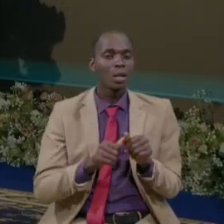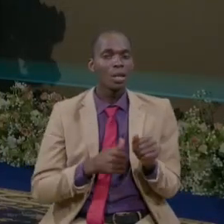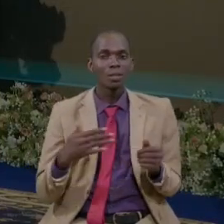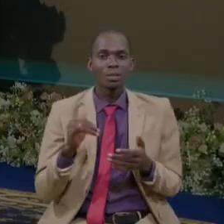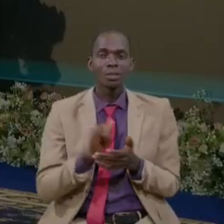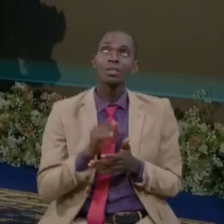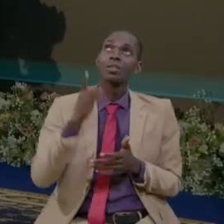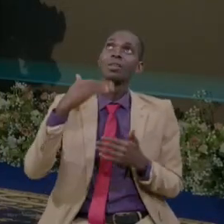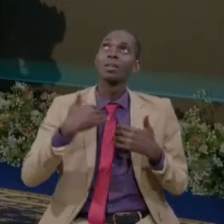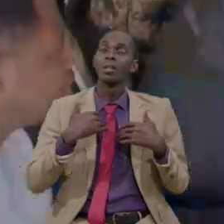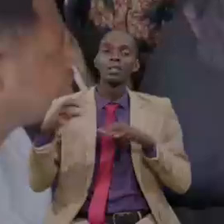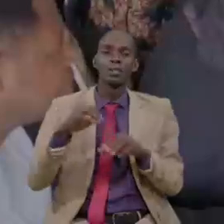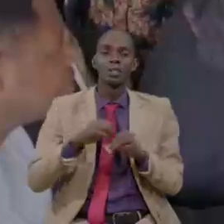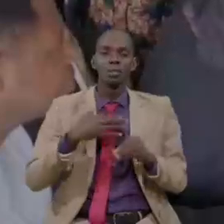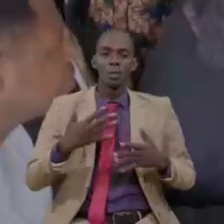my life.